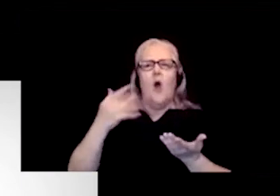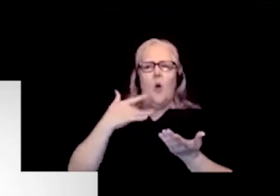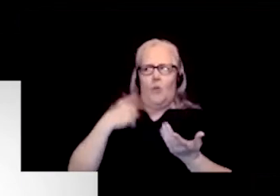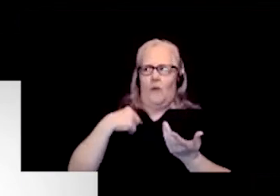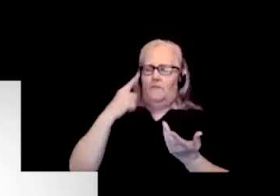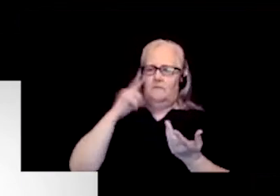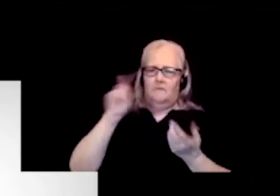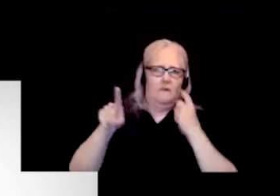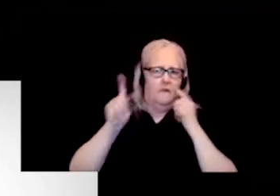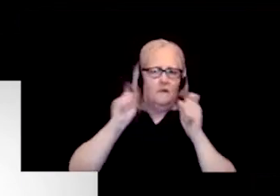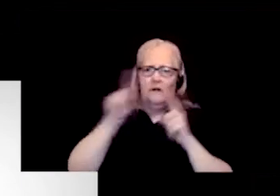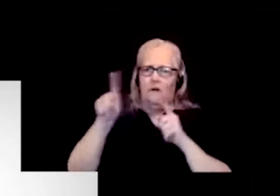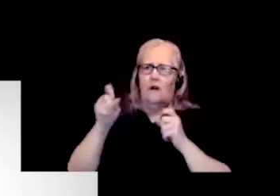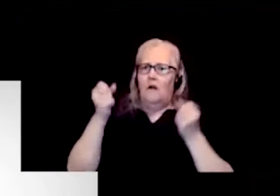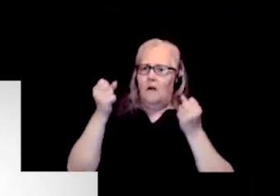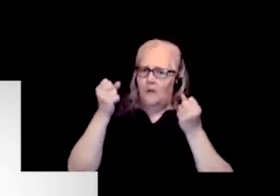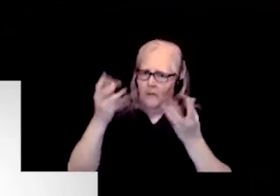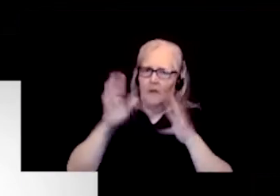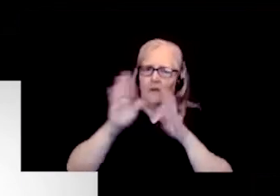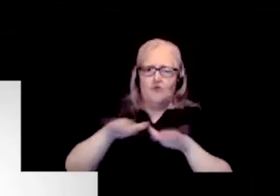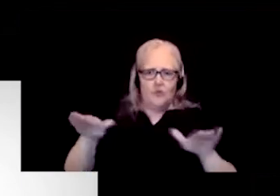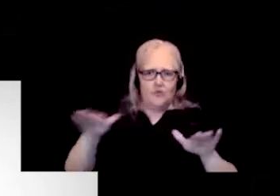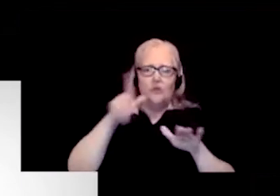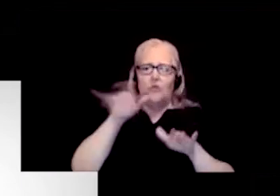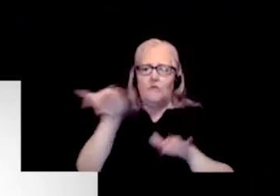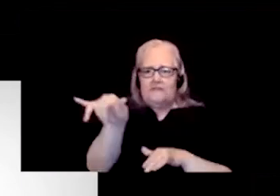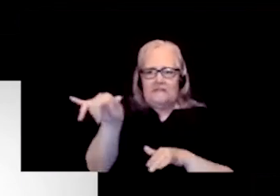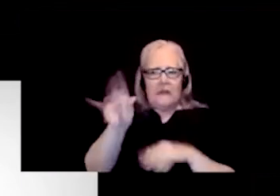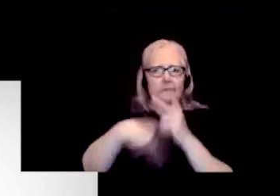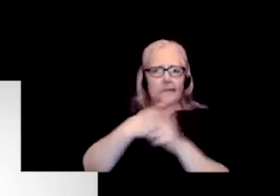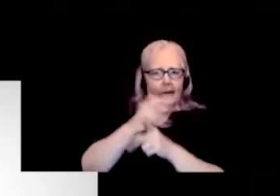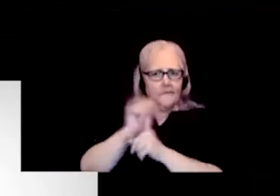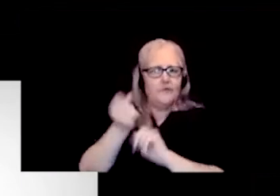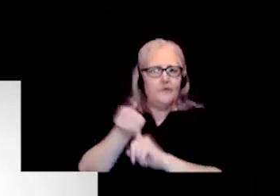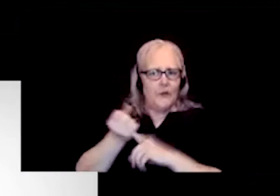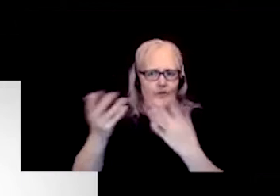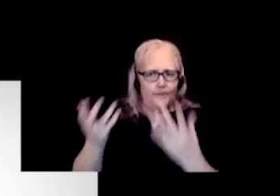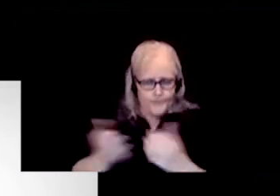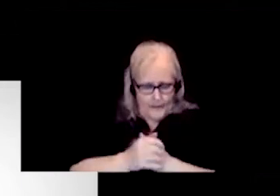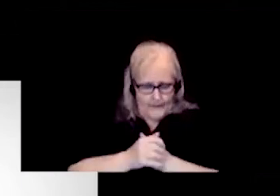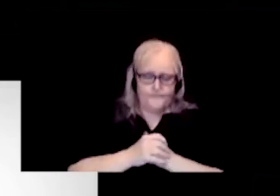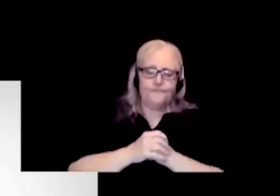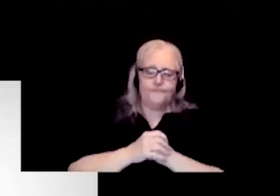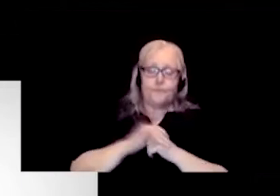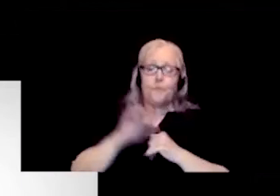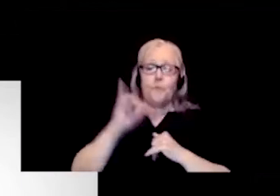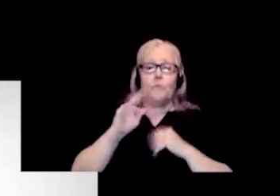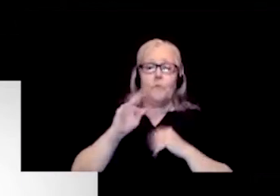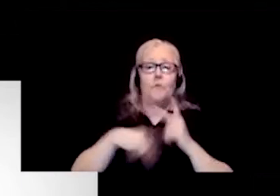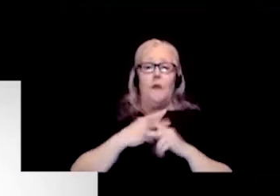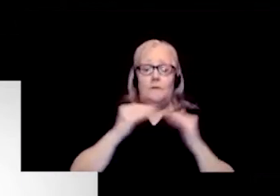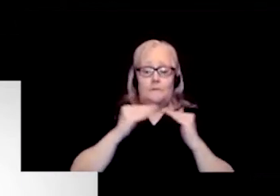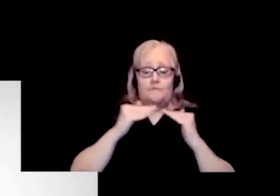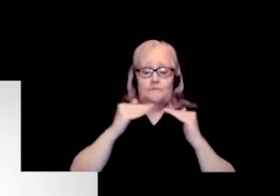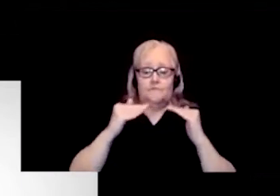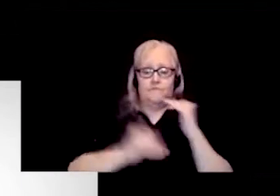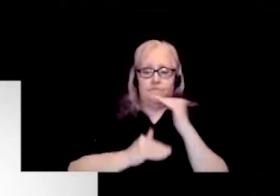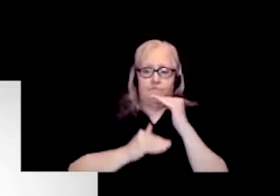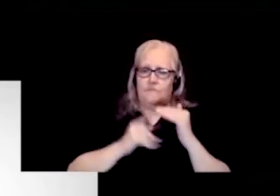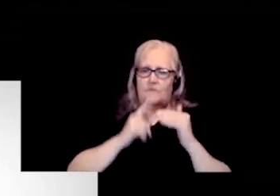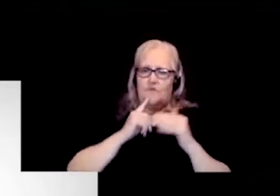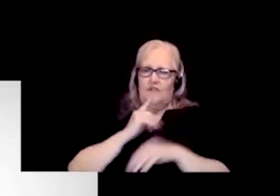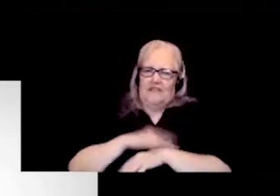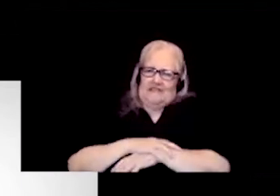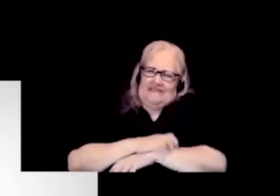other kids in a similar situation? Well, we know that inequality gets under our skin, and it leads